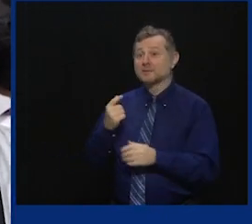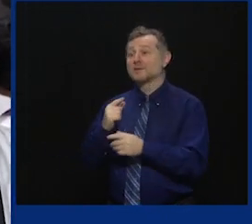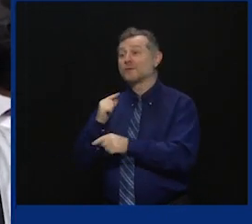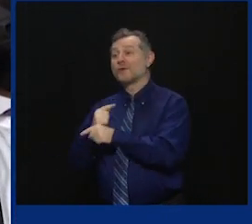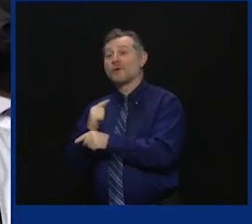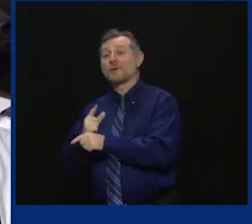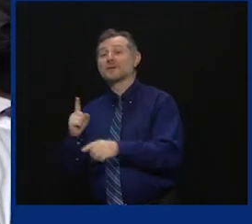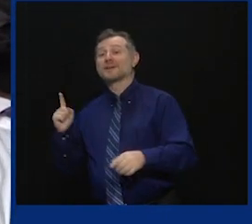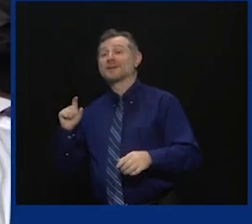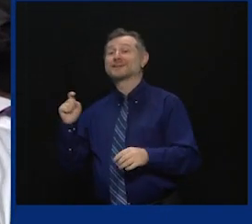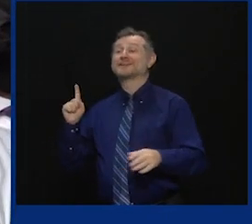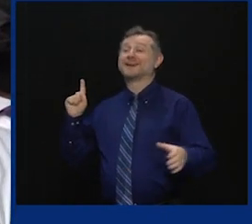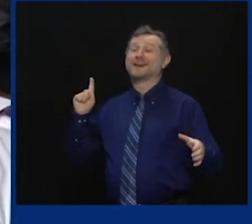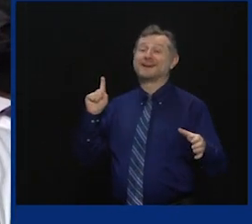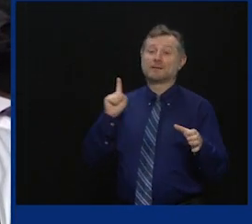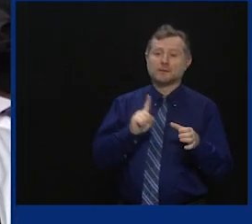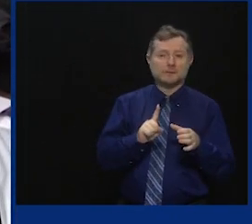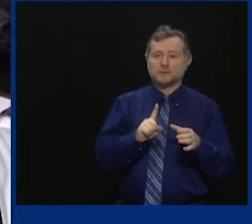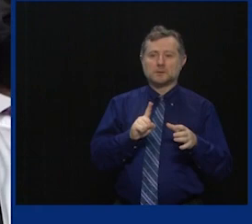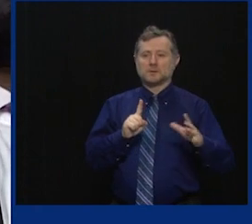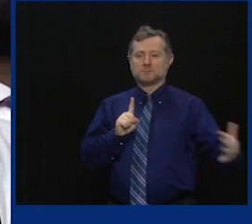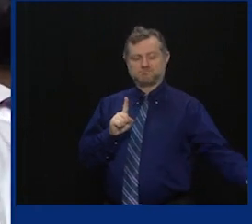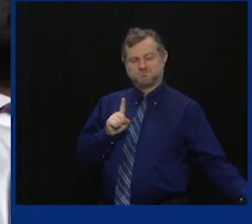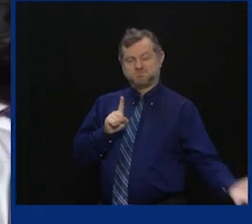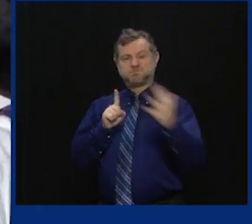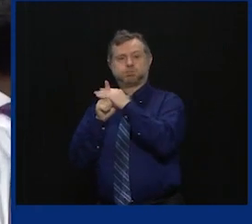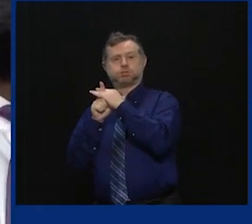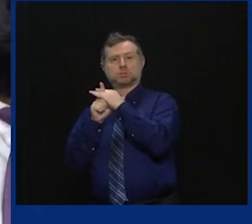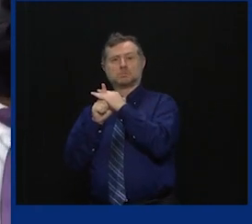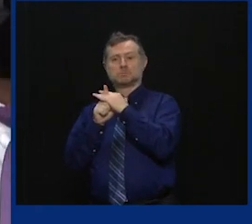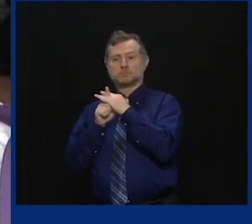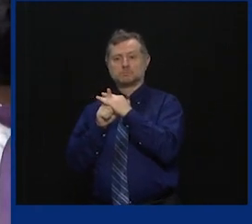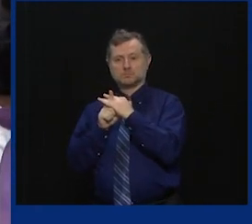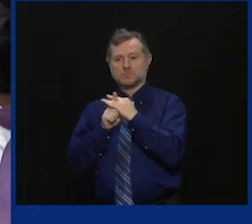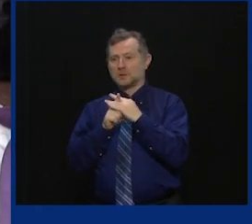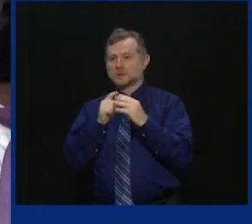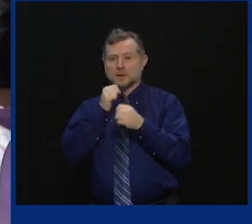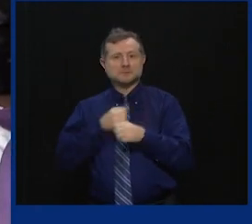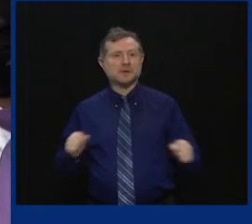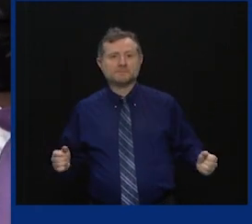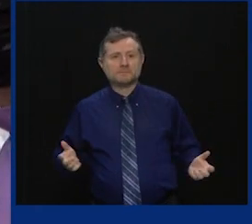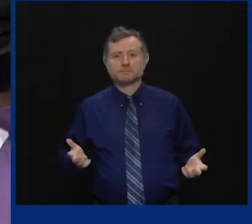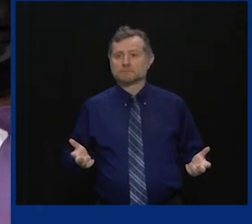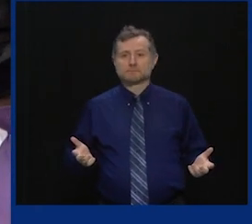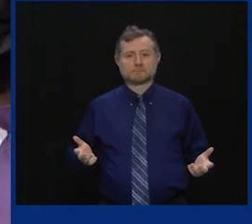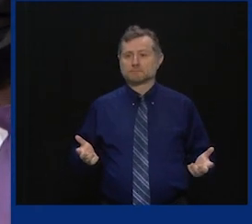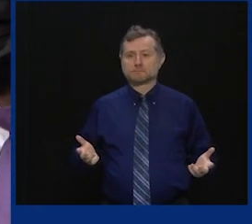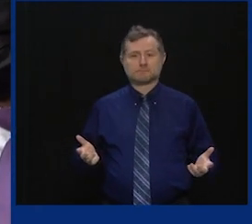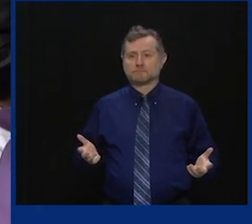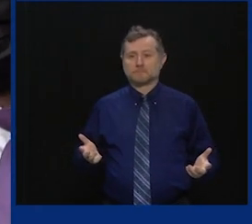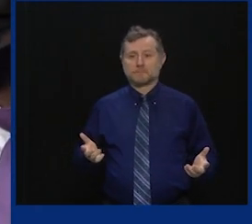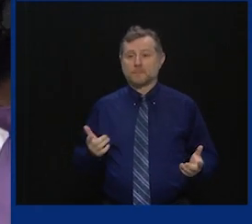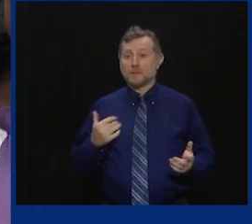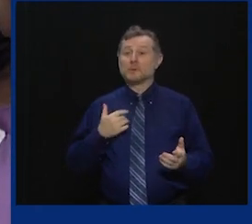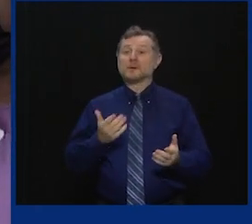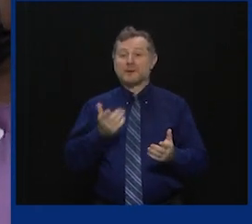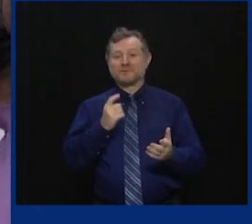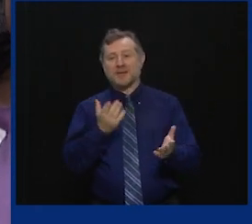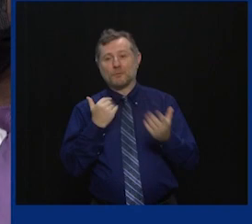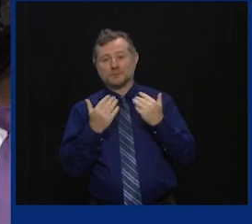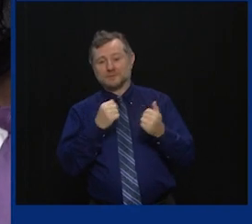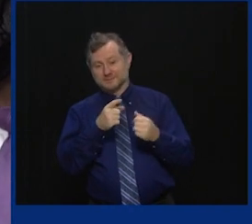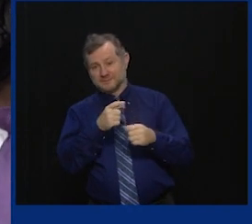action, they have to battle that entire cell block. It's not safe for them. Getting these people out, reducing